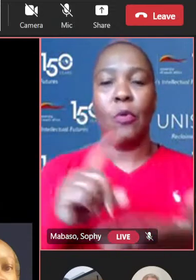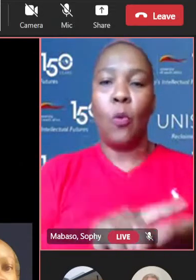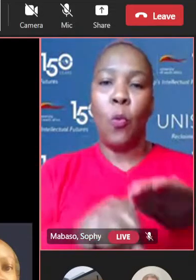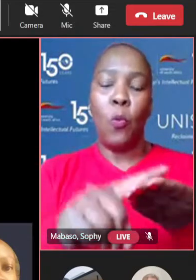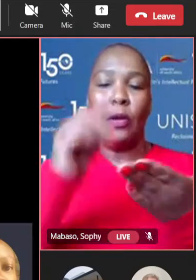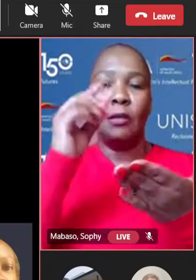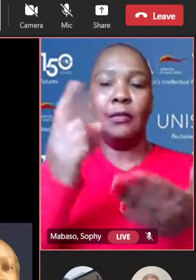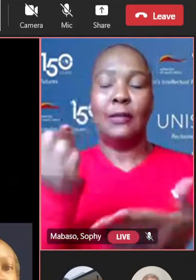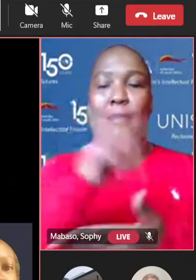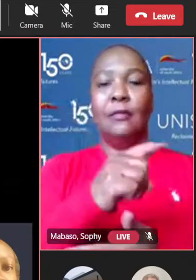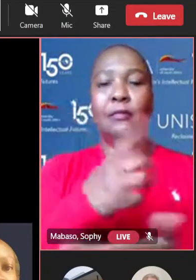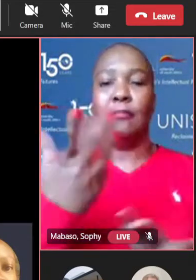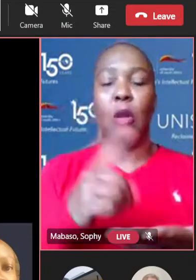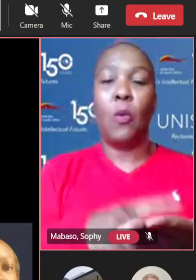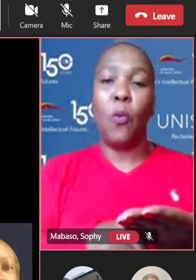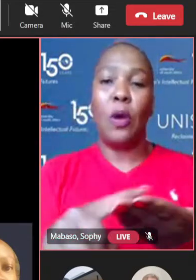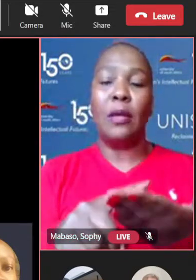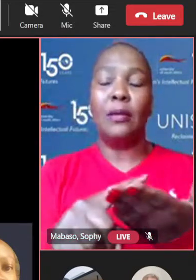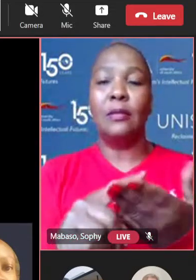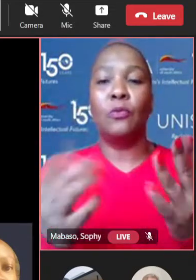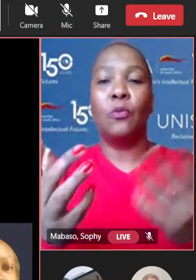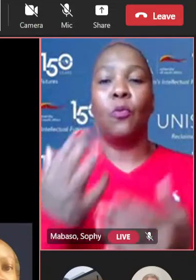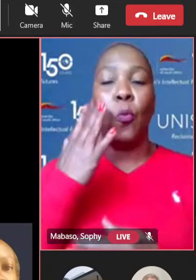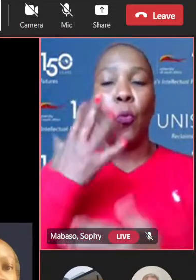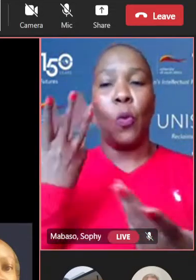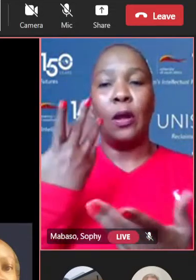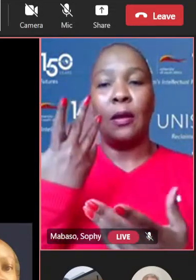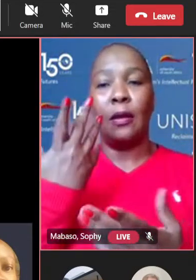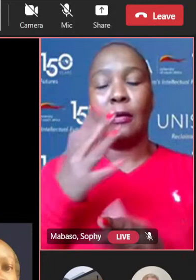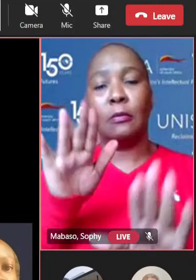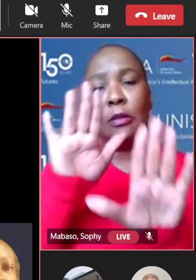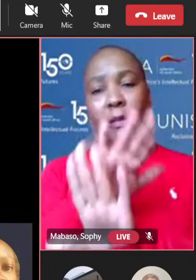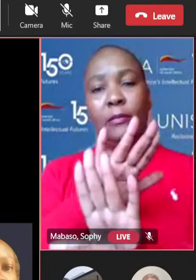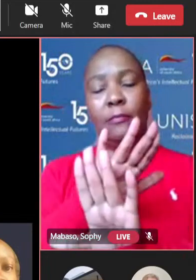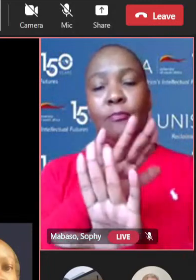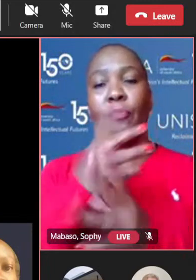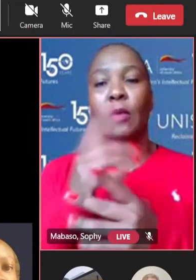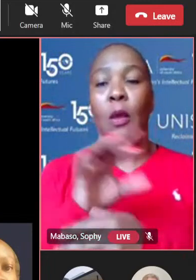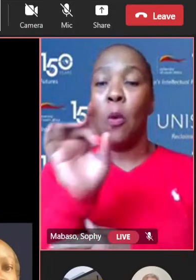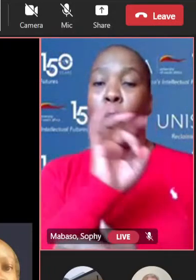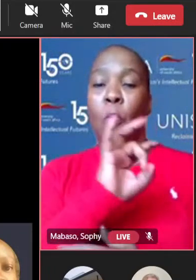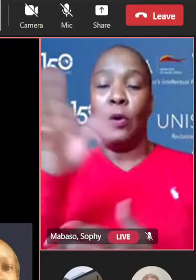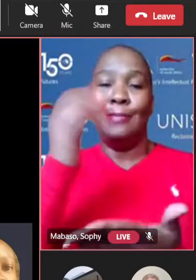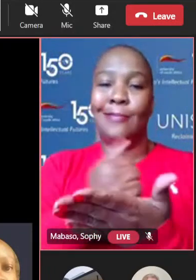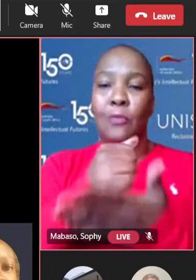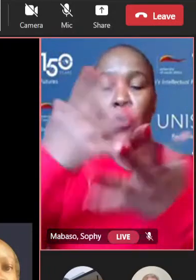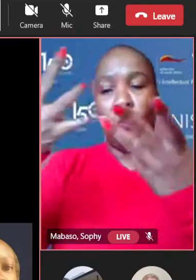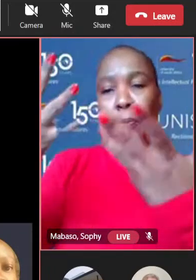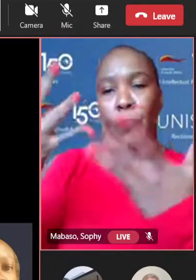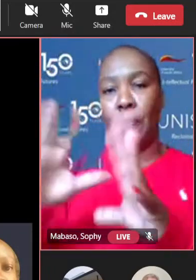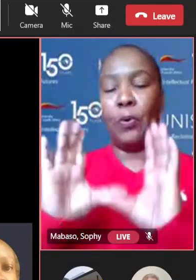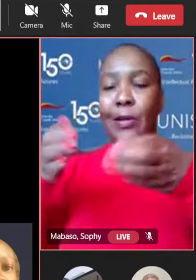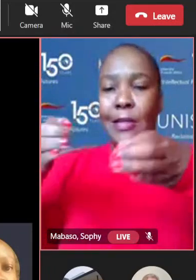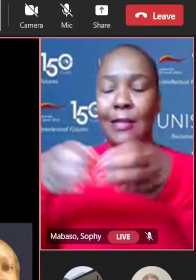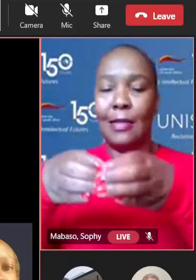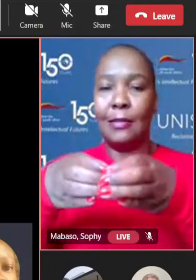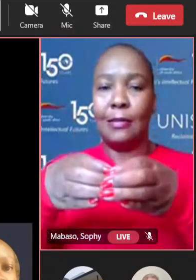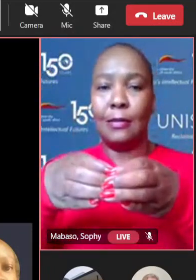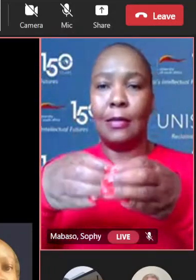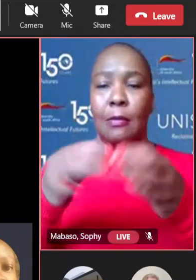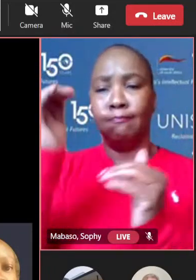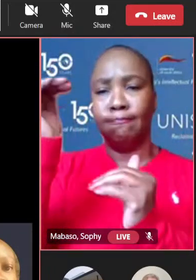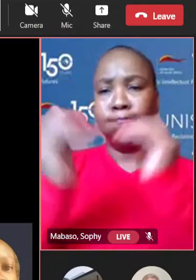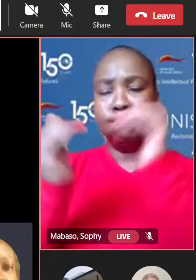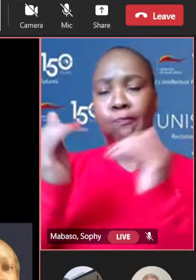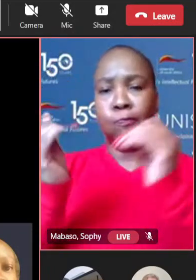weekdays has to be in the evenings. So once you've registered and the classes are scheduled, you'll get an